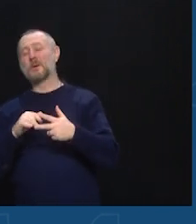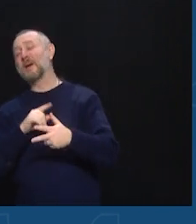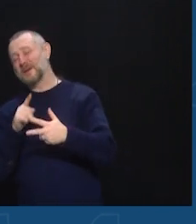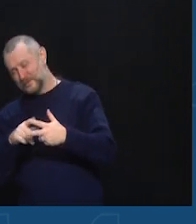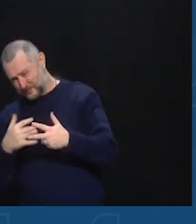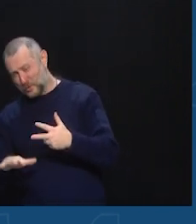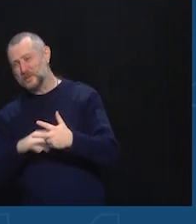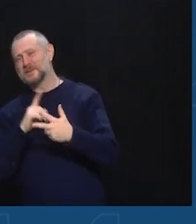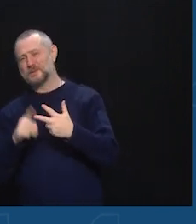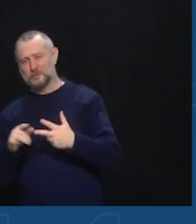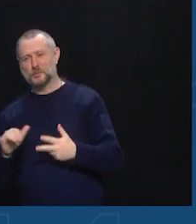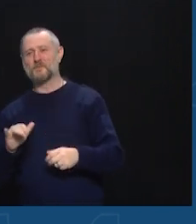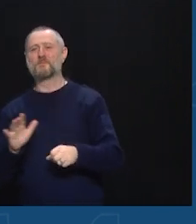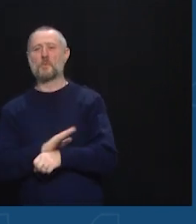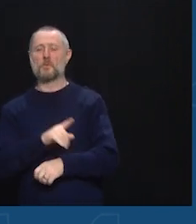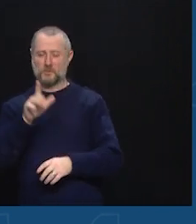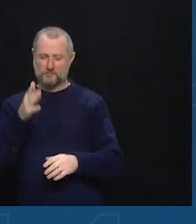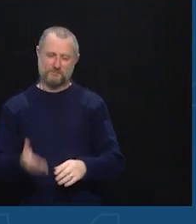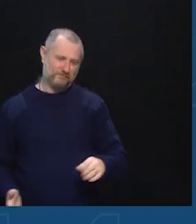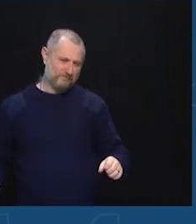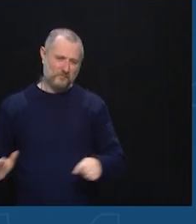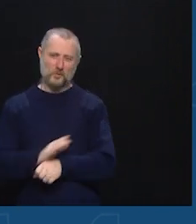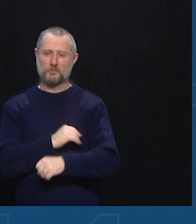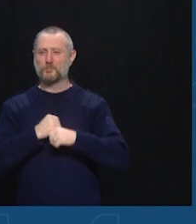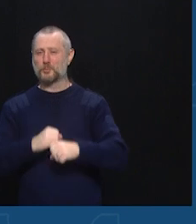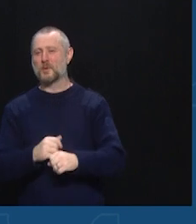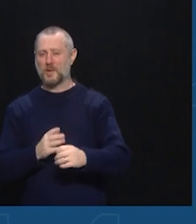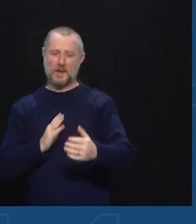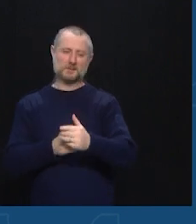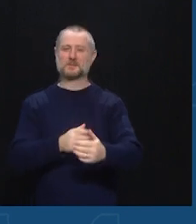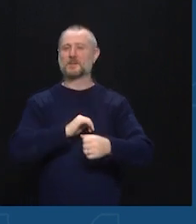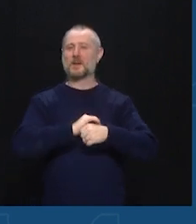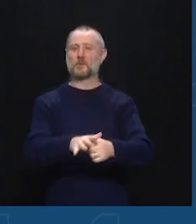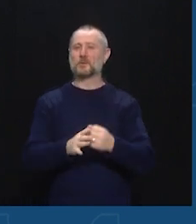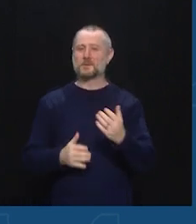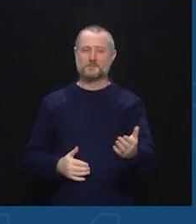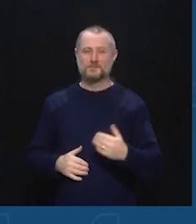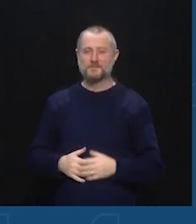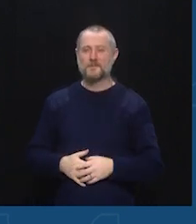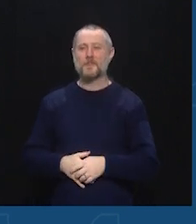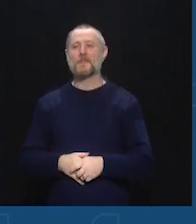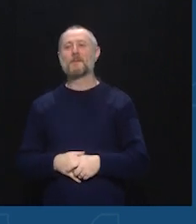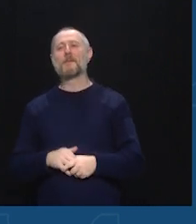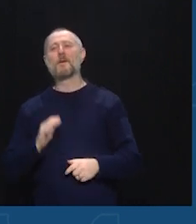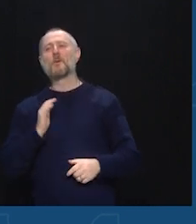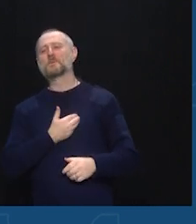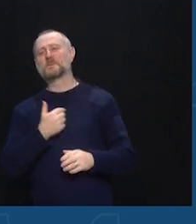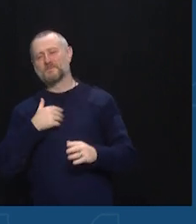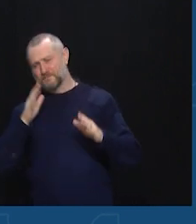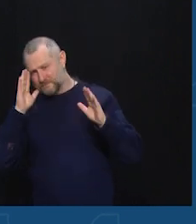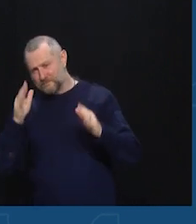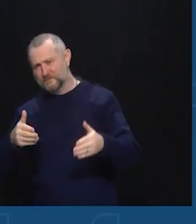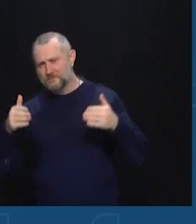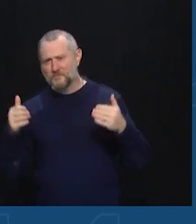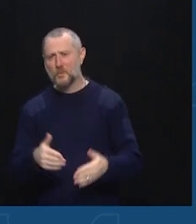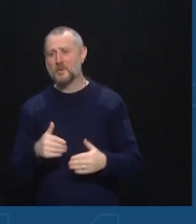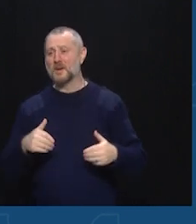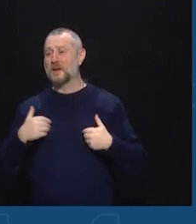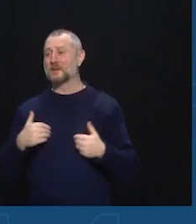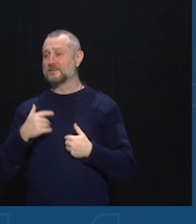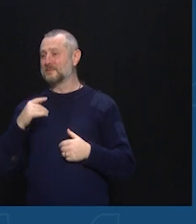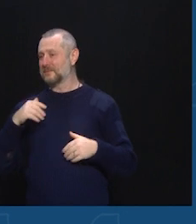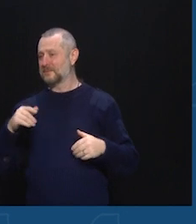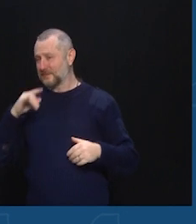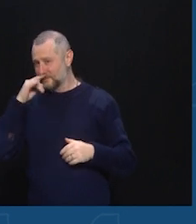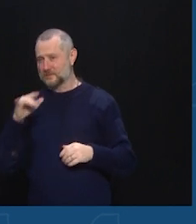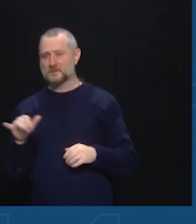armor that you need around you to protect you. So our focus is really to have your younger siblings do what you did,